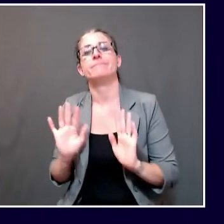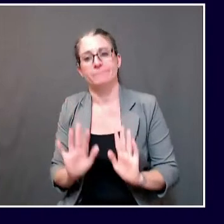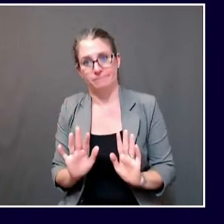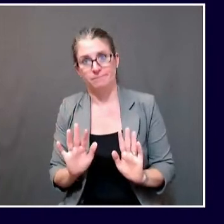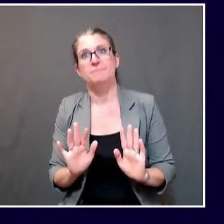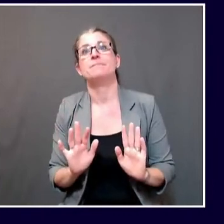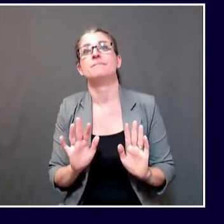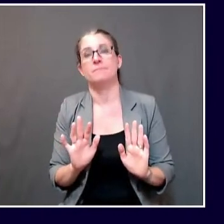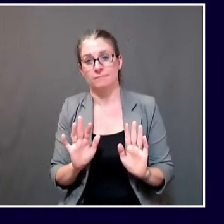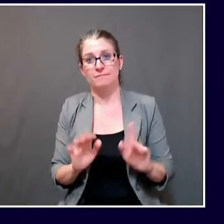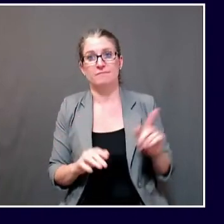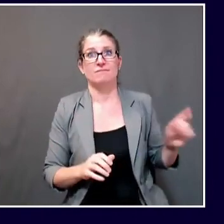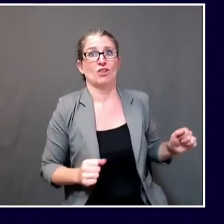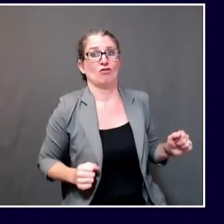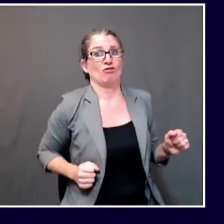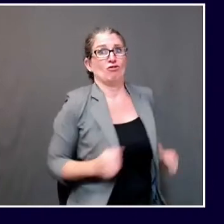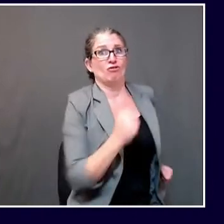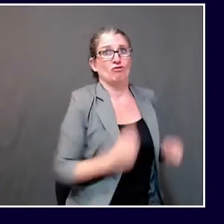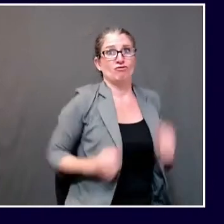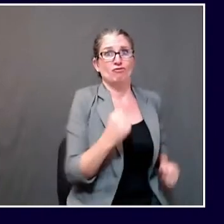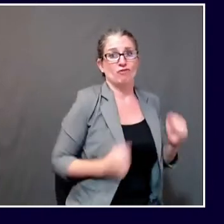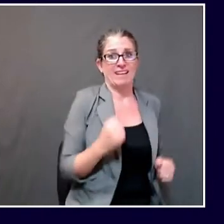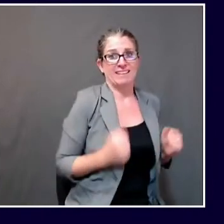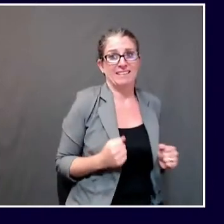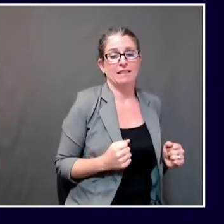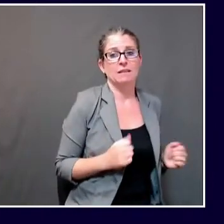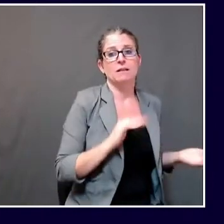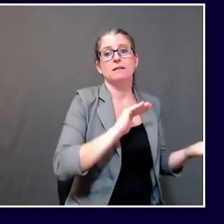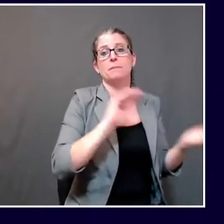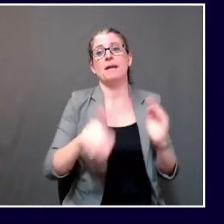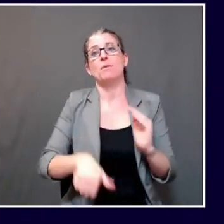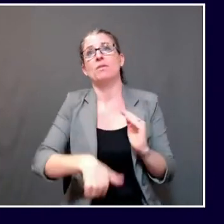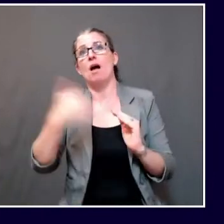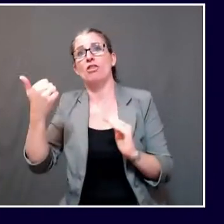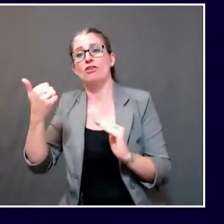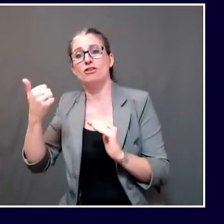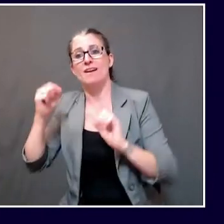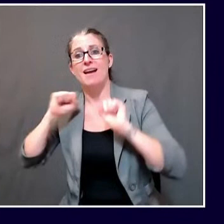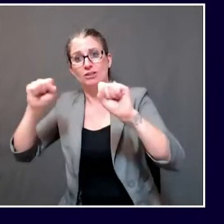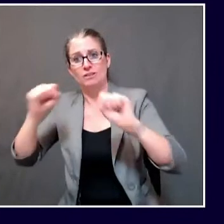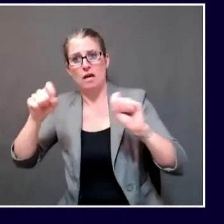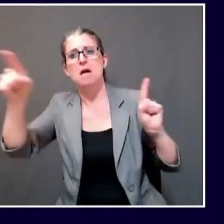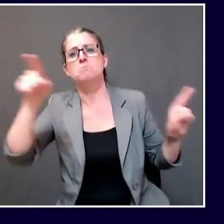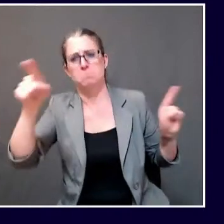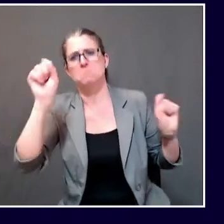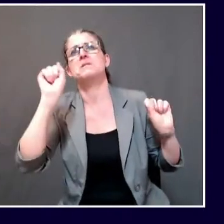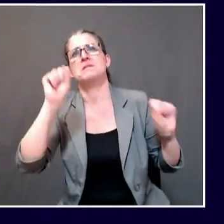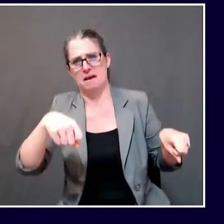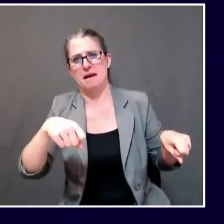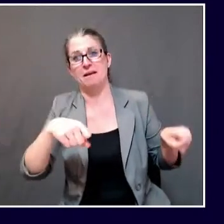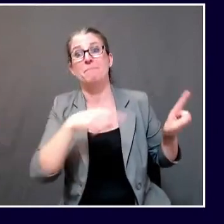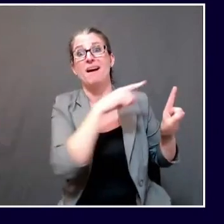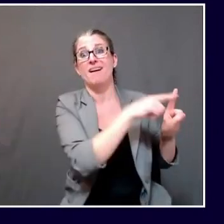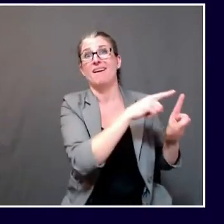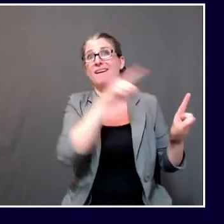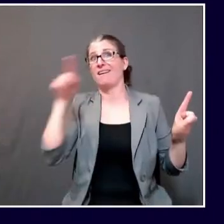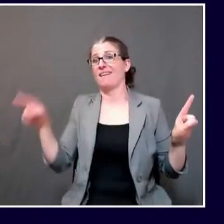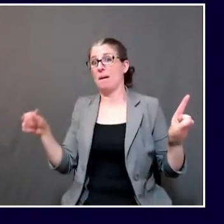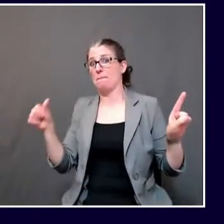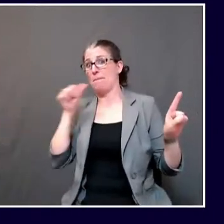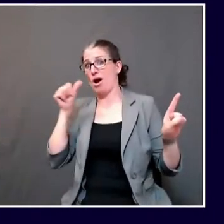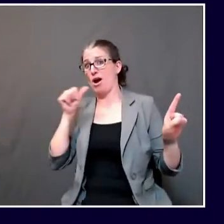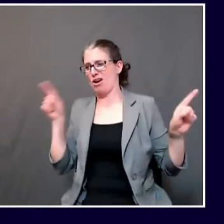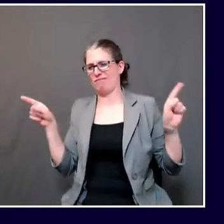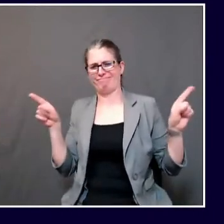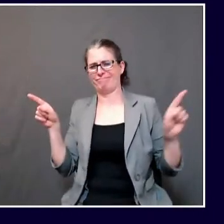study the data, we might come to different conclusions based on how things are looking in different counties. That's one reason we wanted to stagger